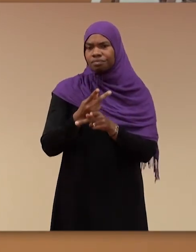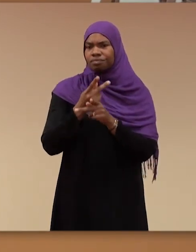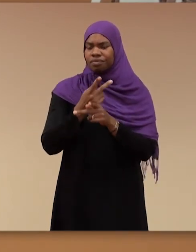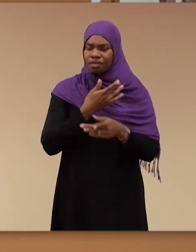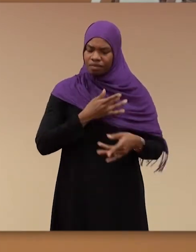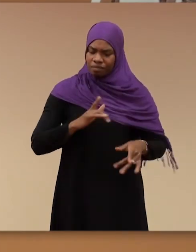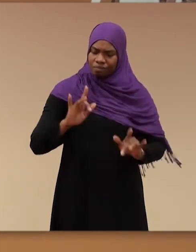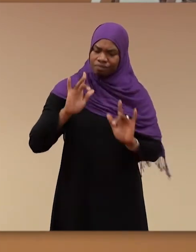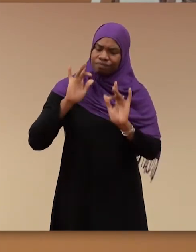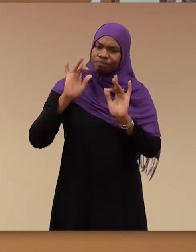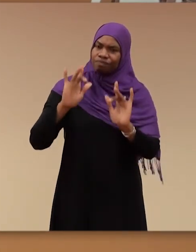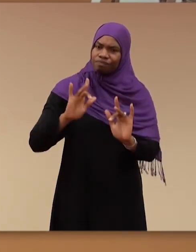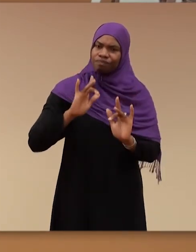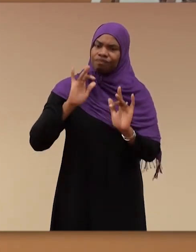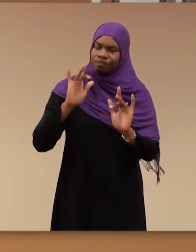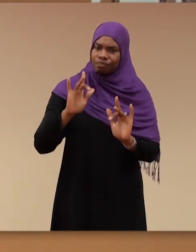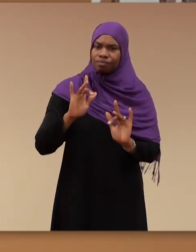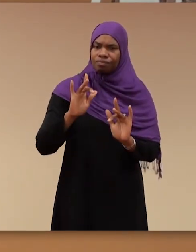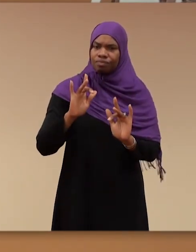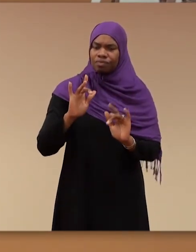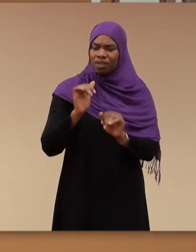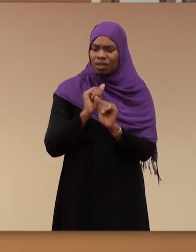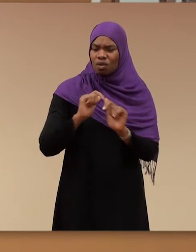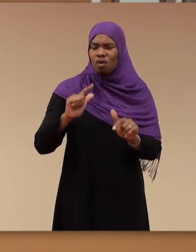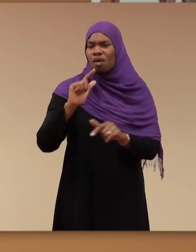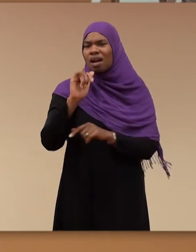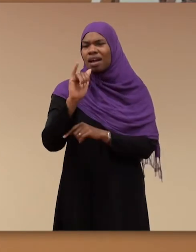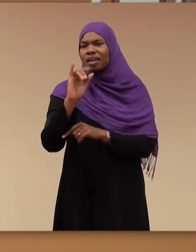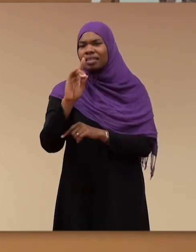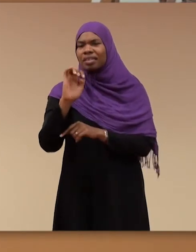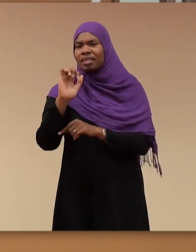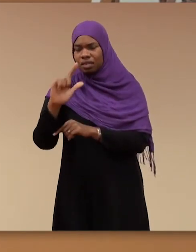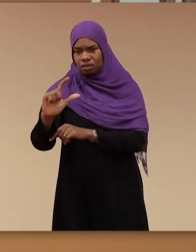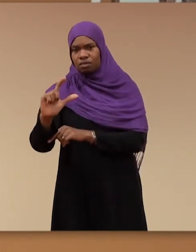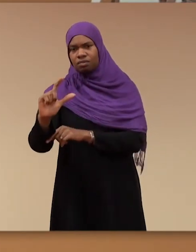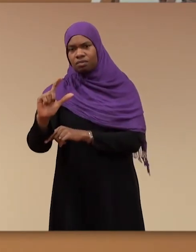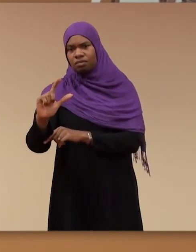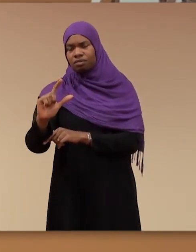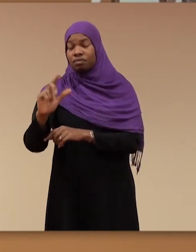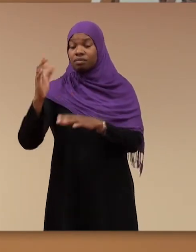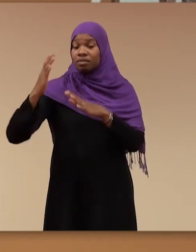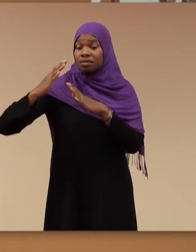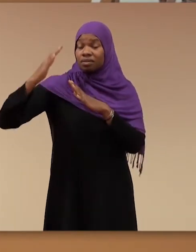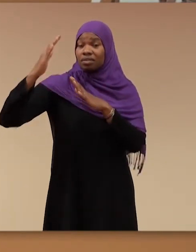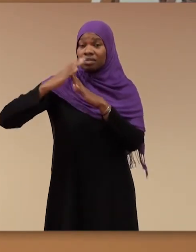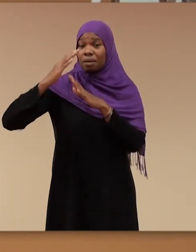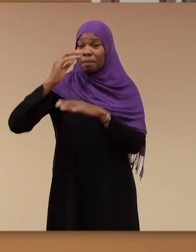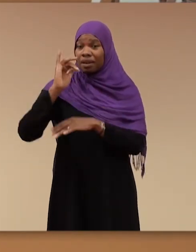sympathy, empathy. All of these are ideals, and the highest ideal of Islam.